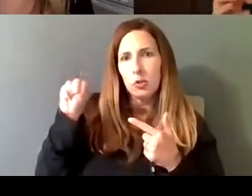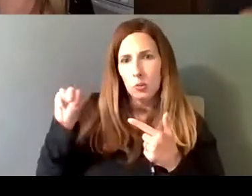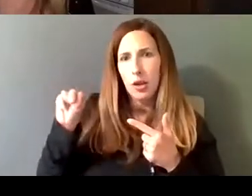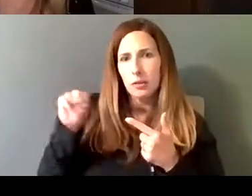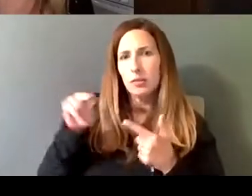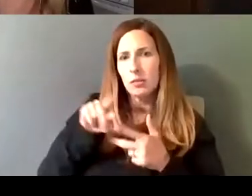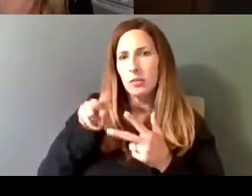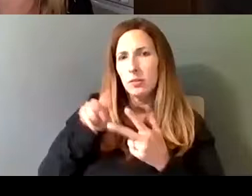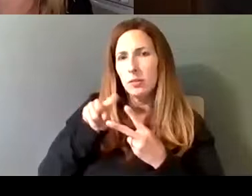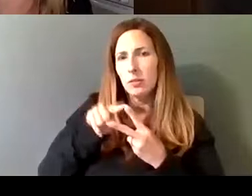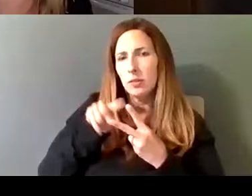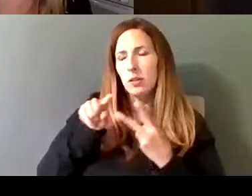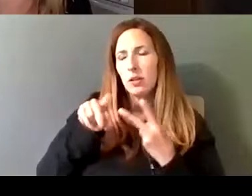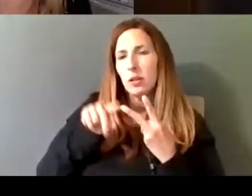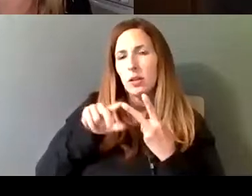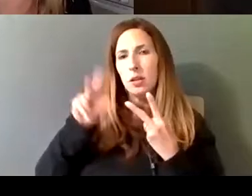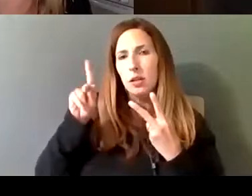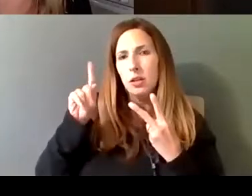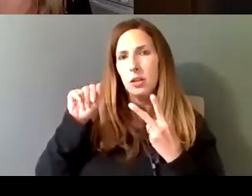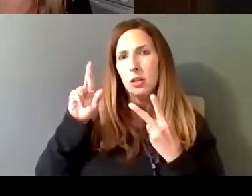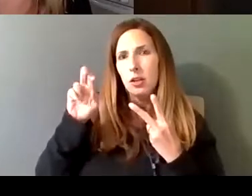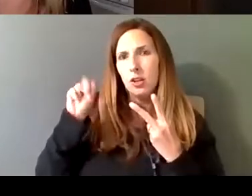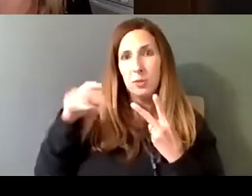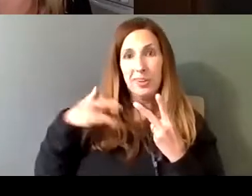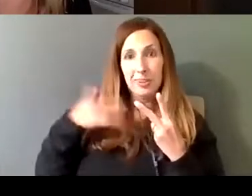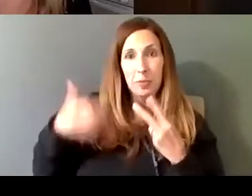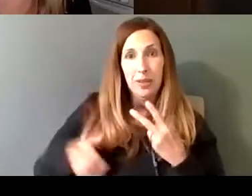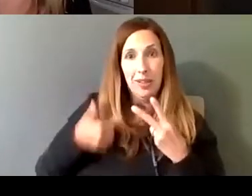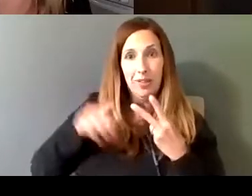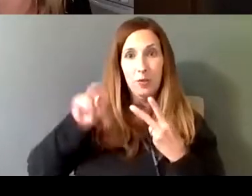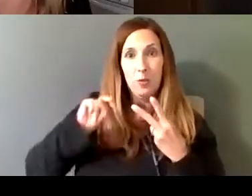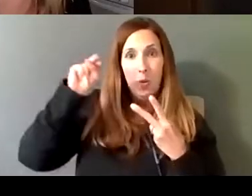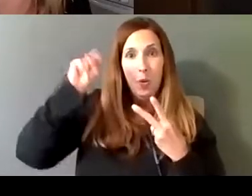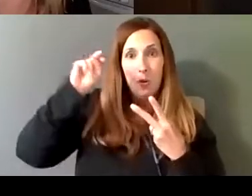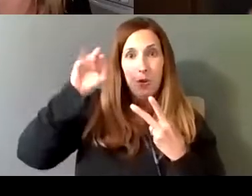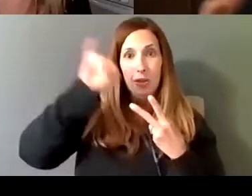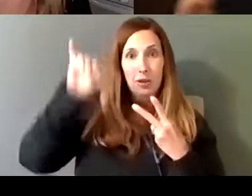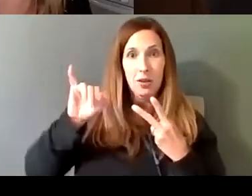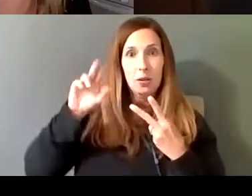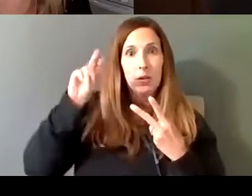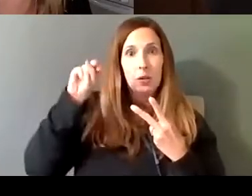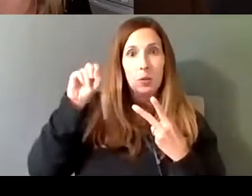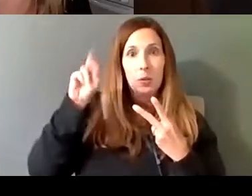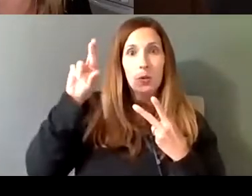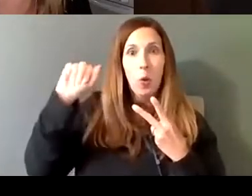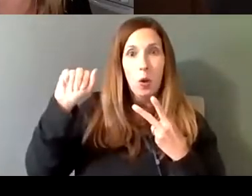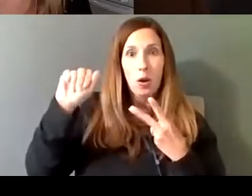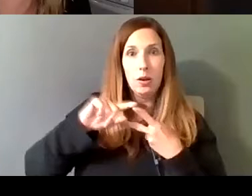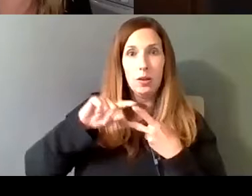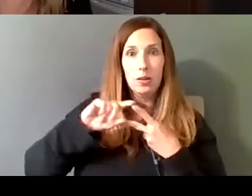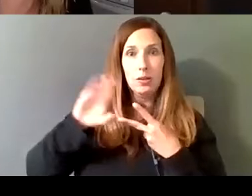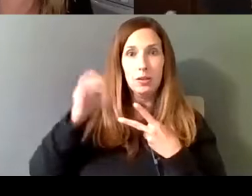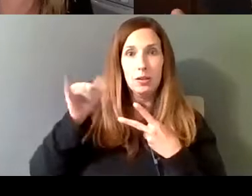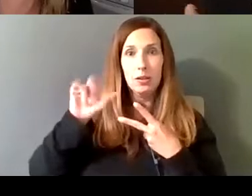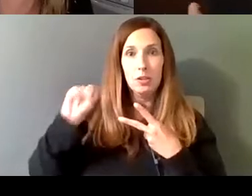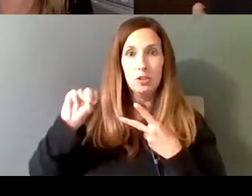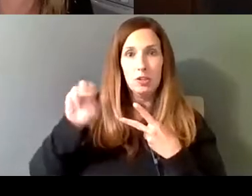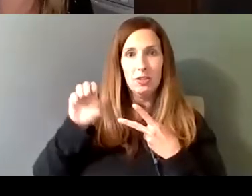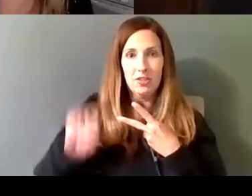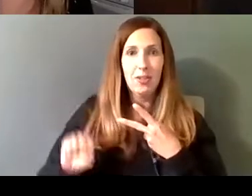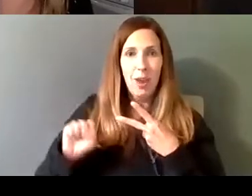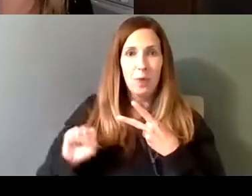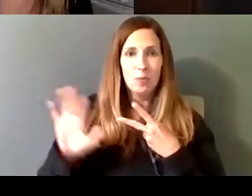from the Karen ethnicity live on the north side area of Indianapolis, Sonora area, And then the Qing community lives on the south